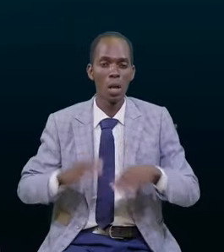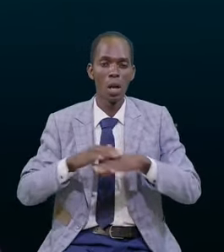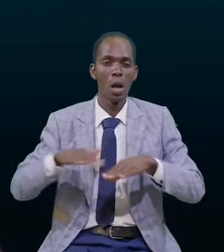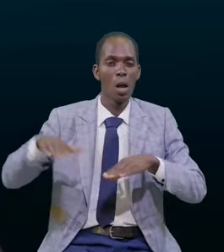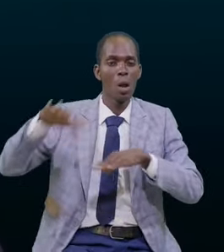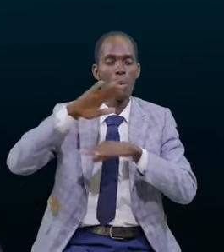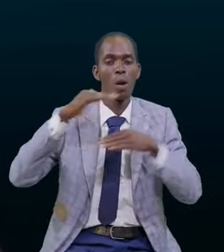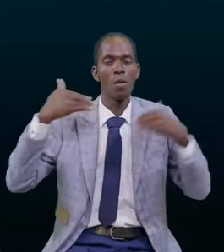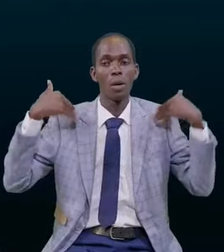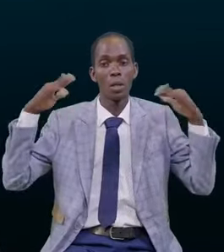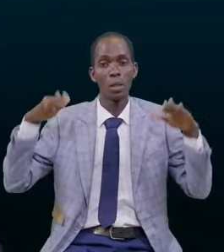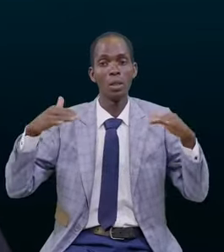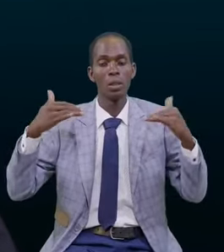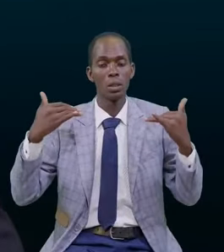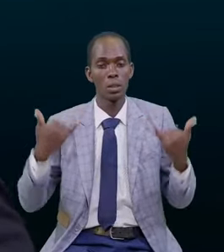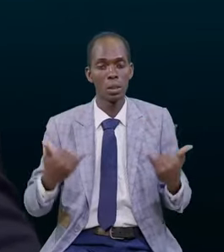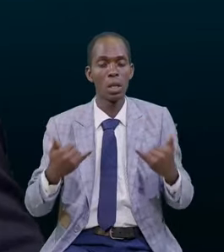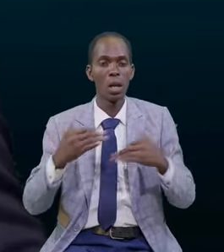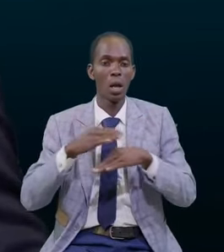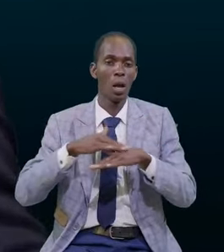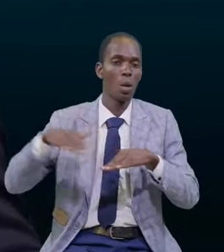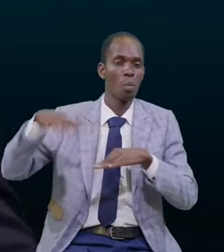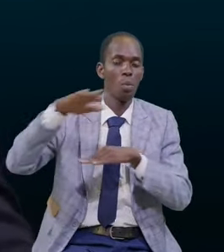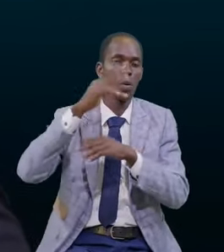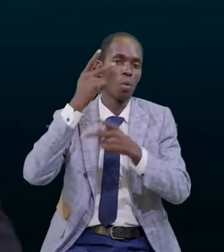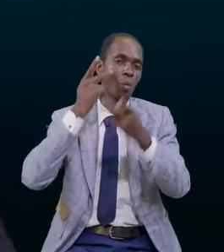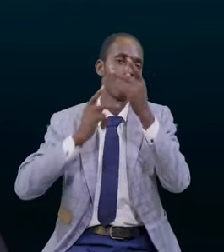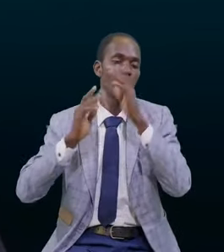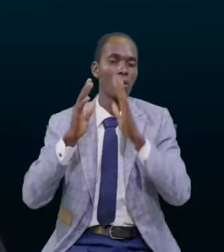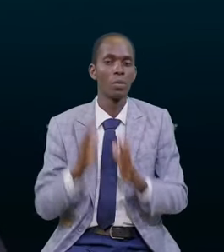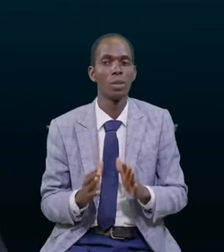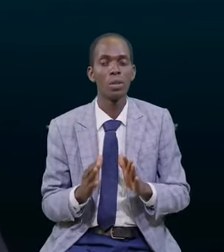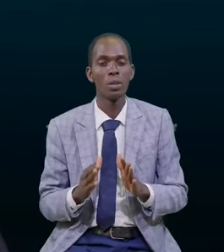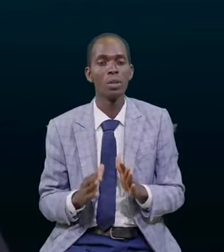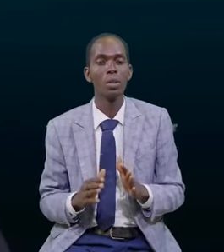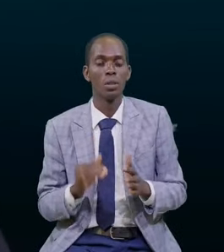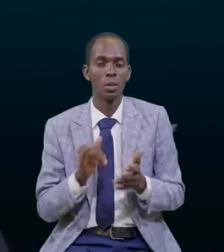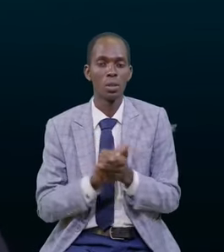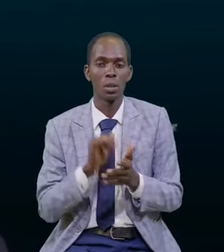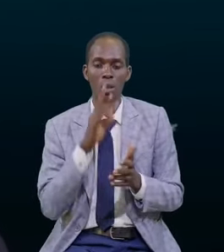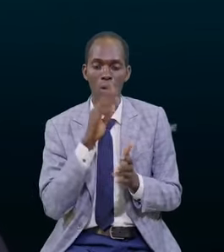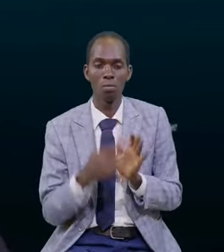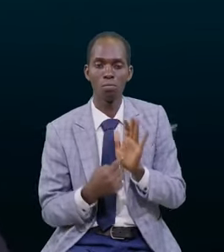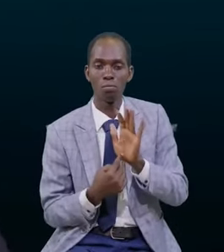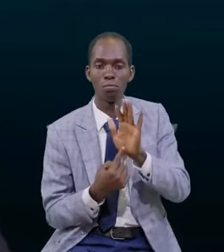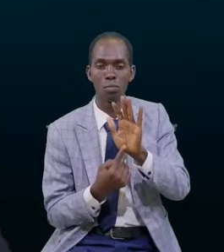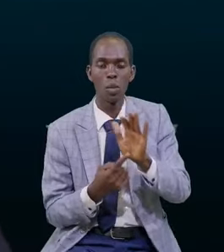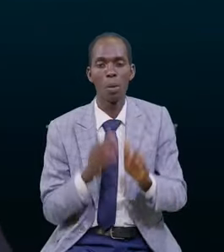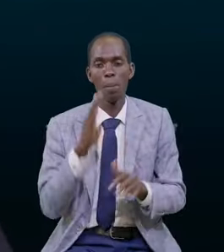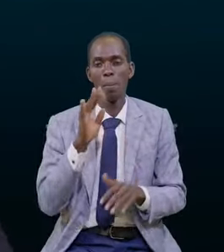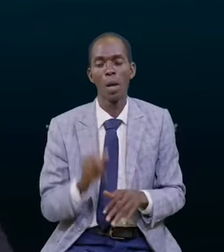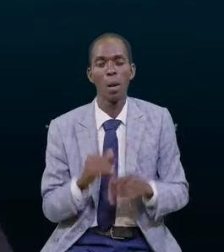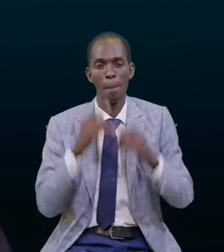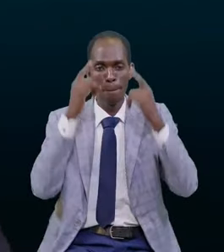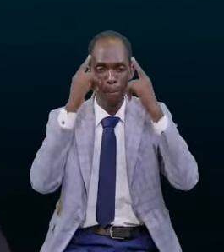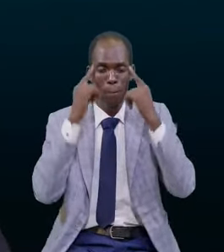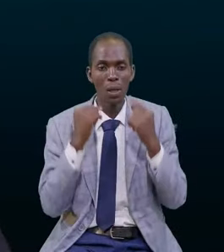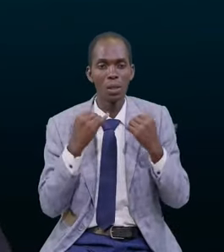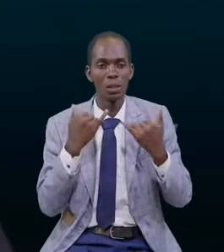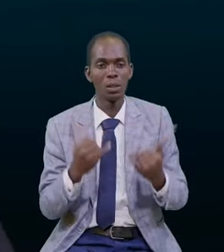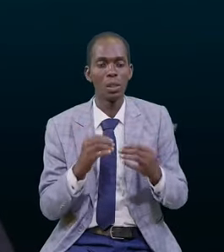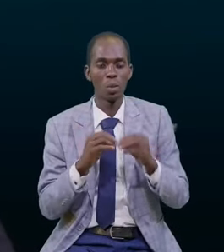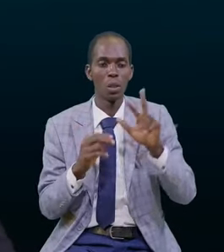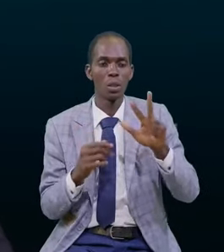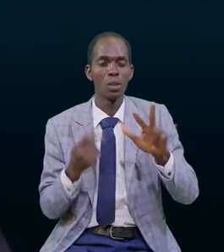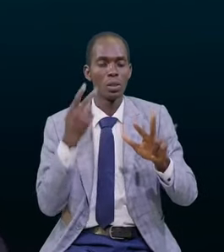now above prophets represented by Moses now we have also seen the example of Moses to challenge